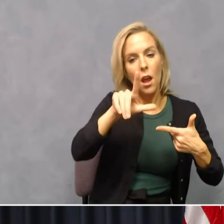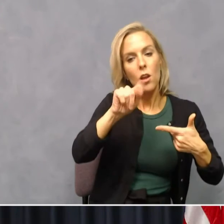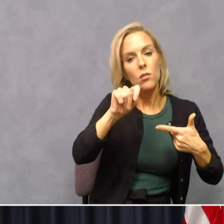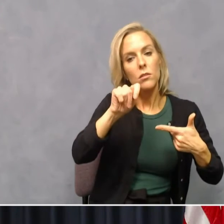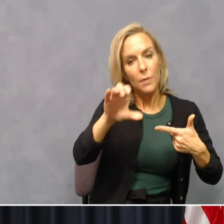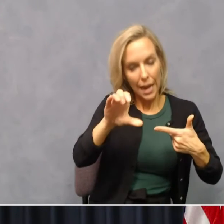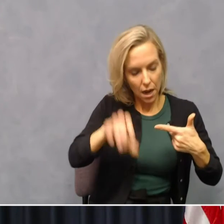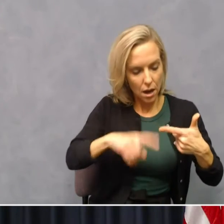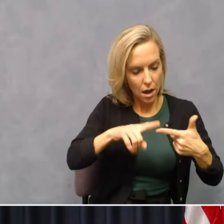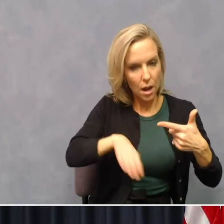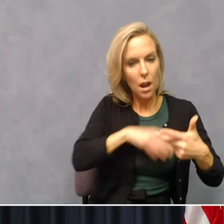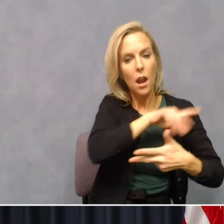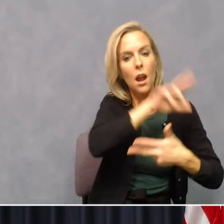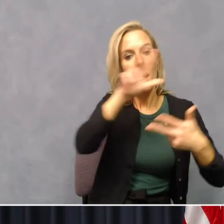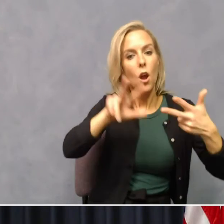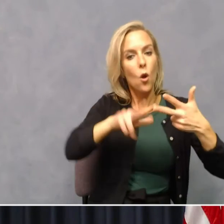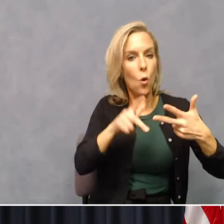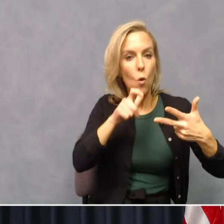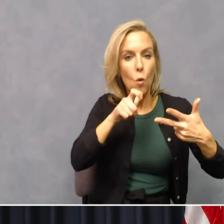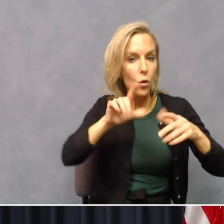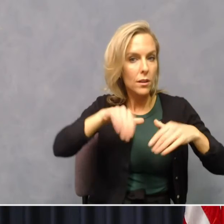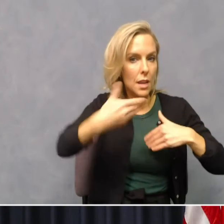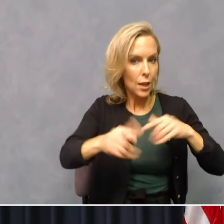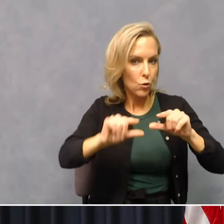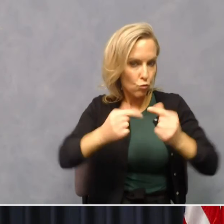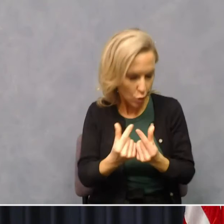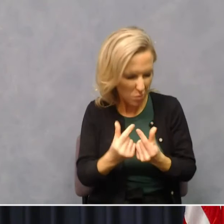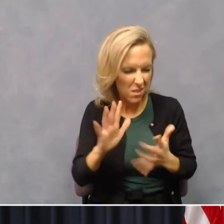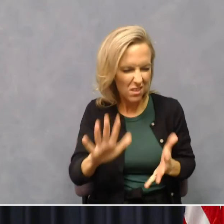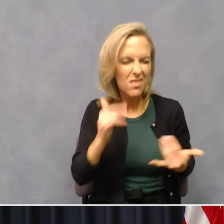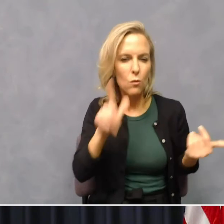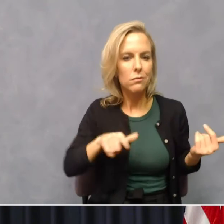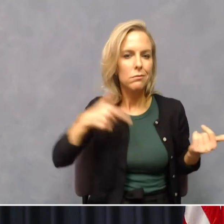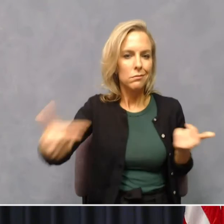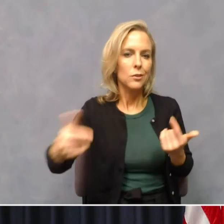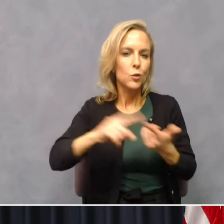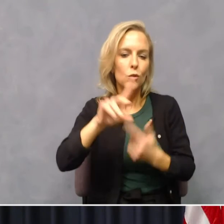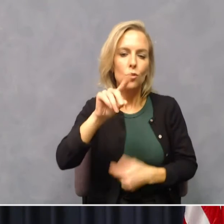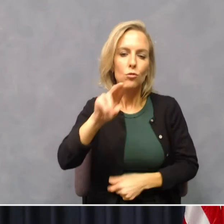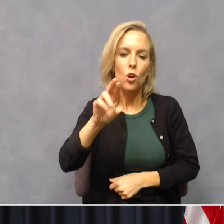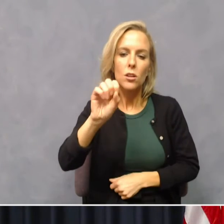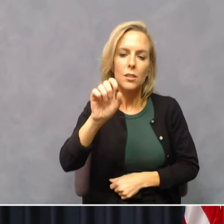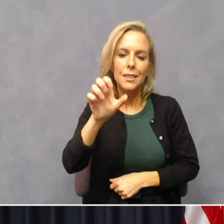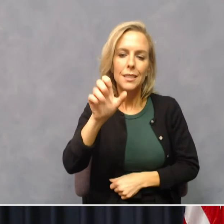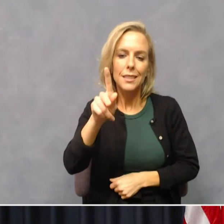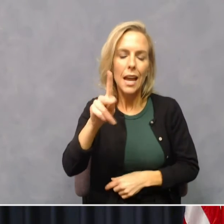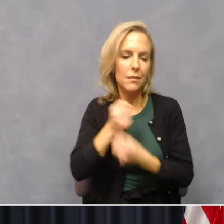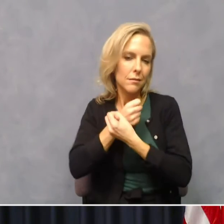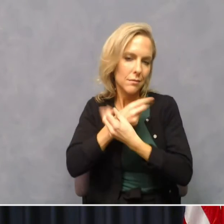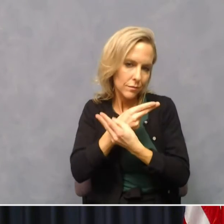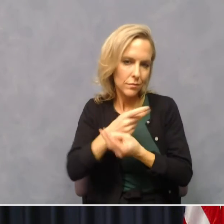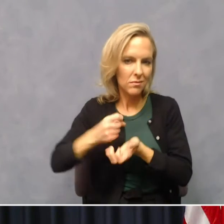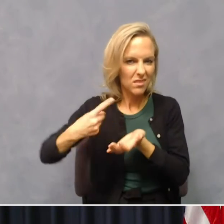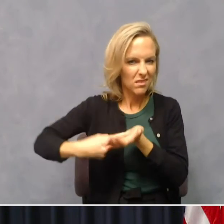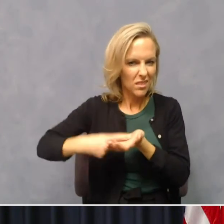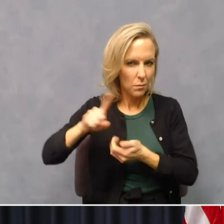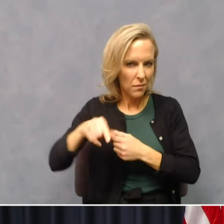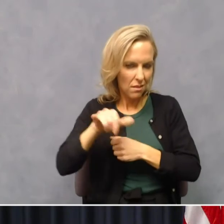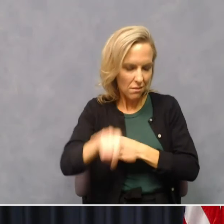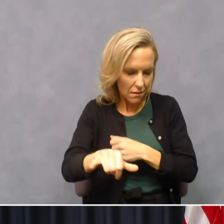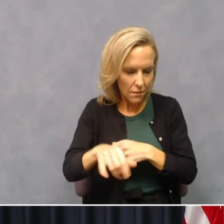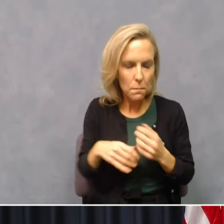for getting this vaccine. I'm going to have Dr. Stack walk us through this. What he's going to talk about is